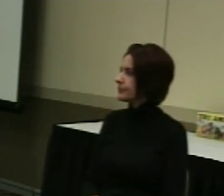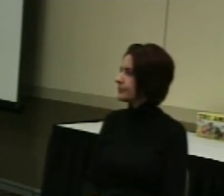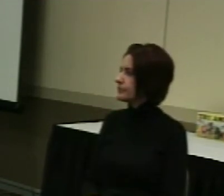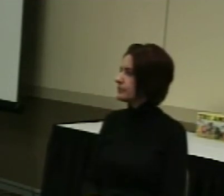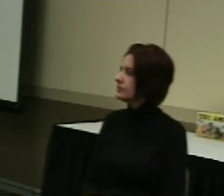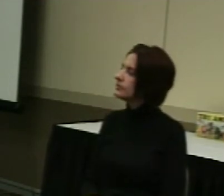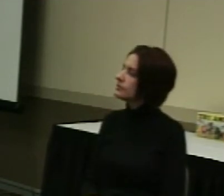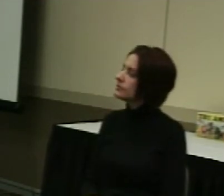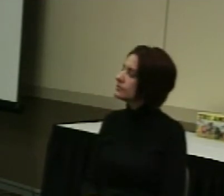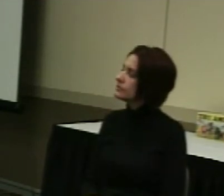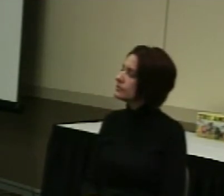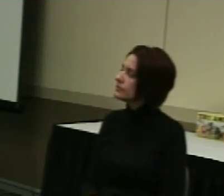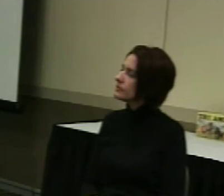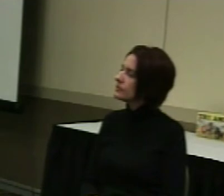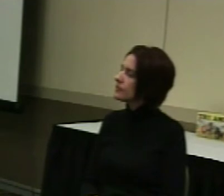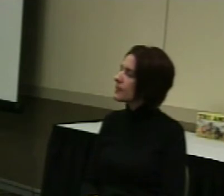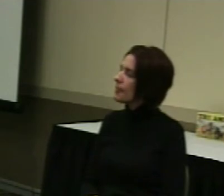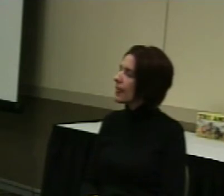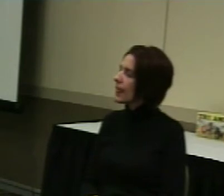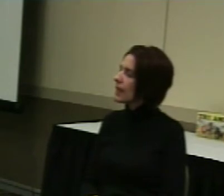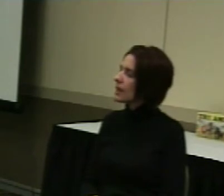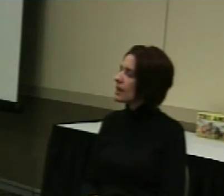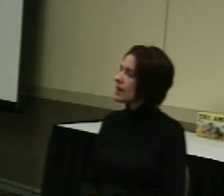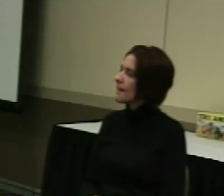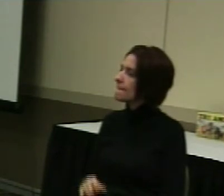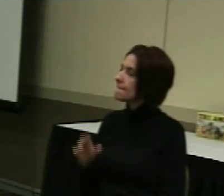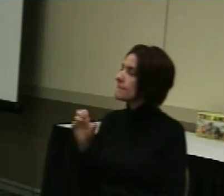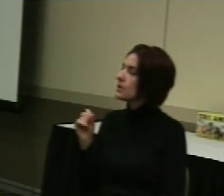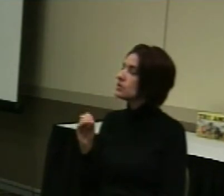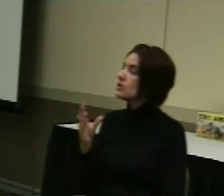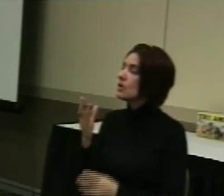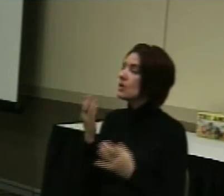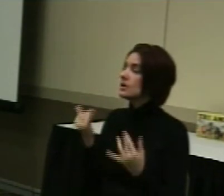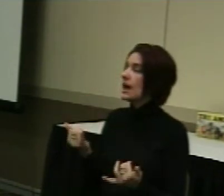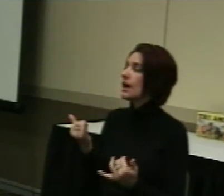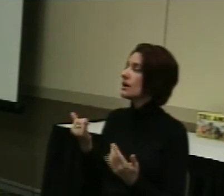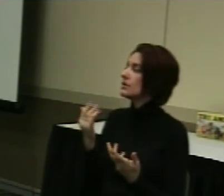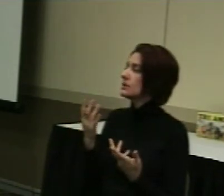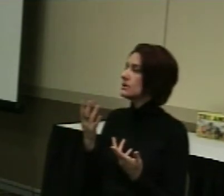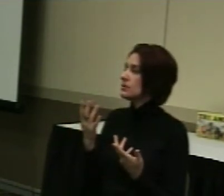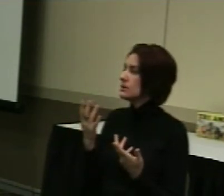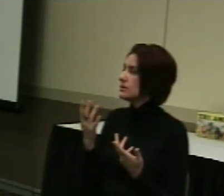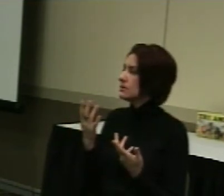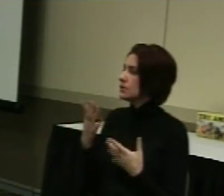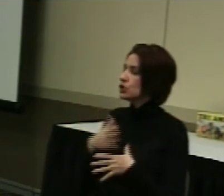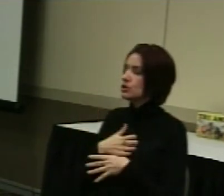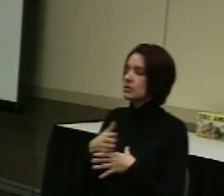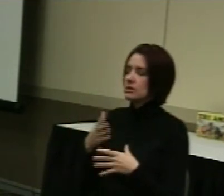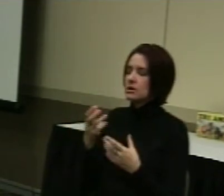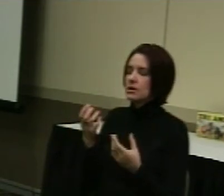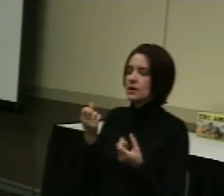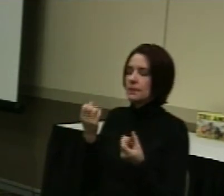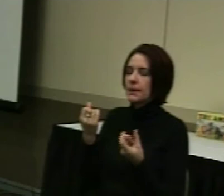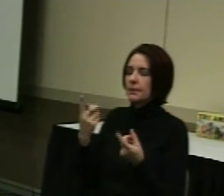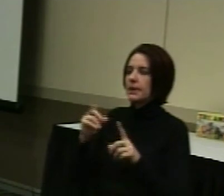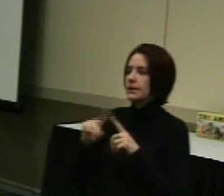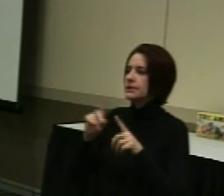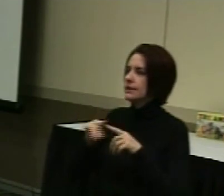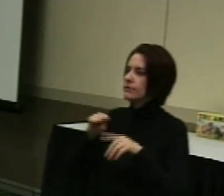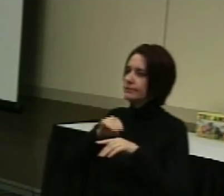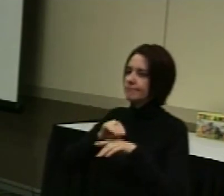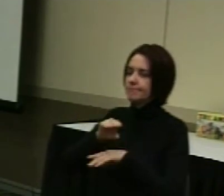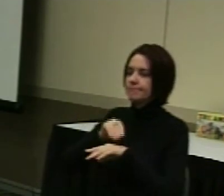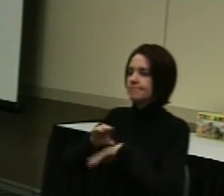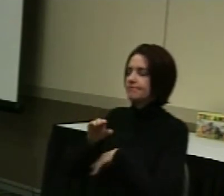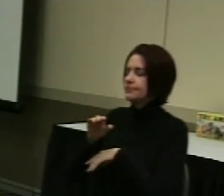following this, I want to share with you many implications of that theory. The children and